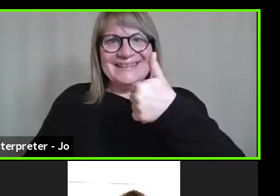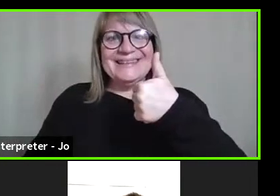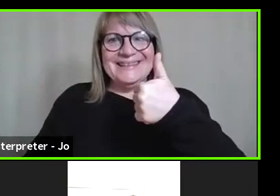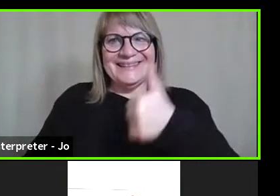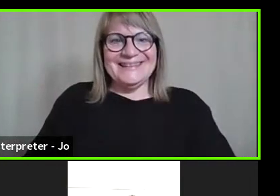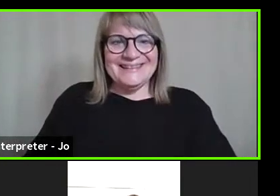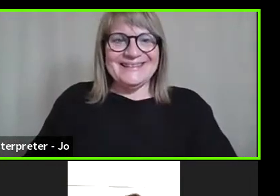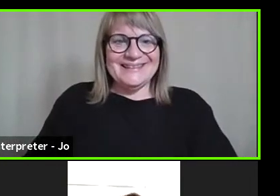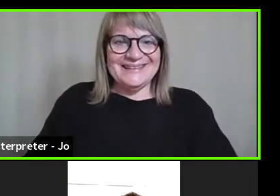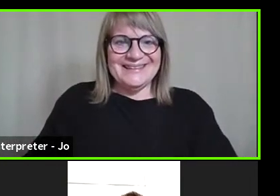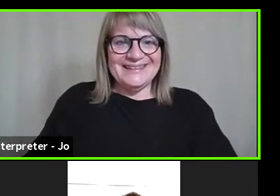done katie